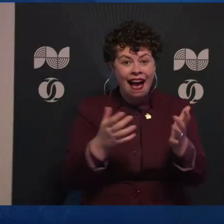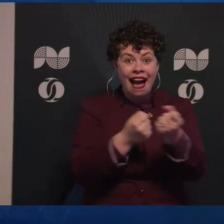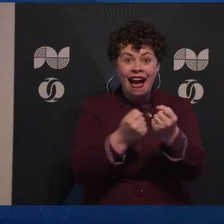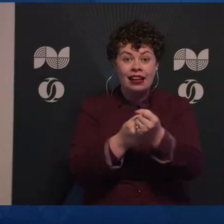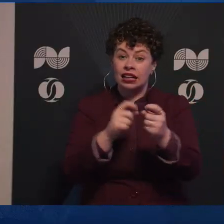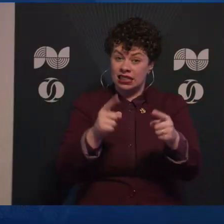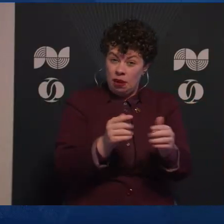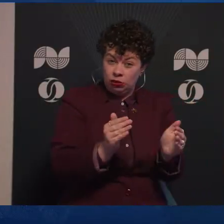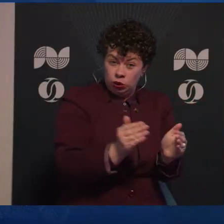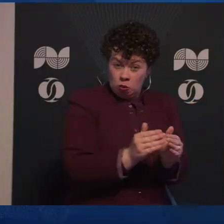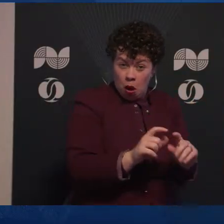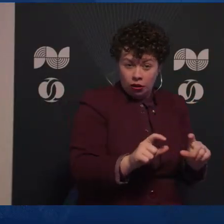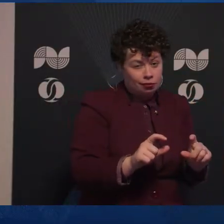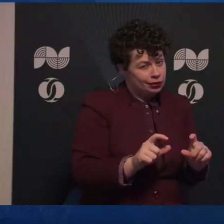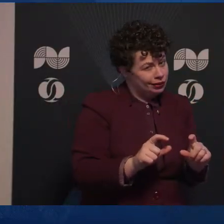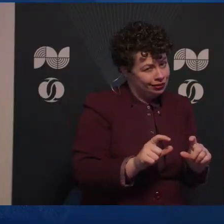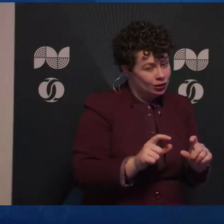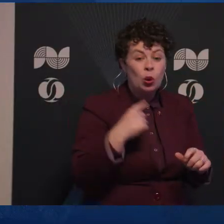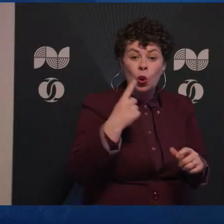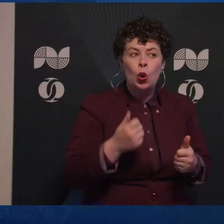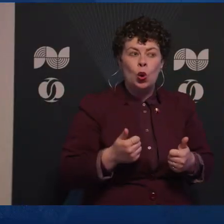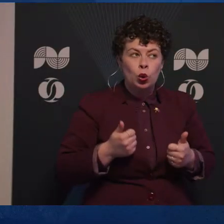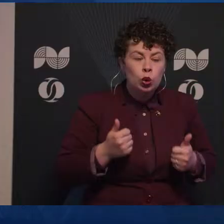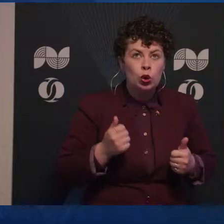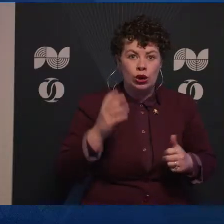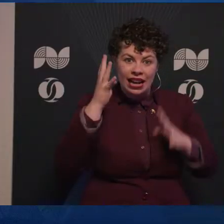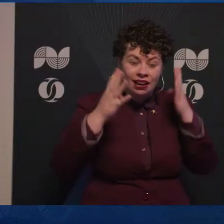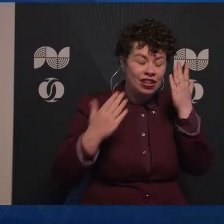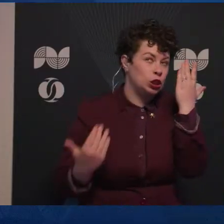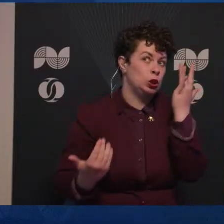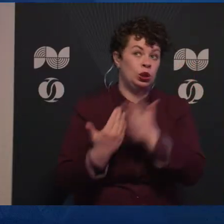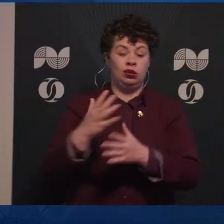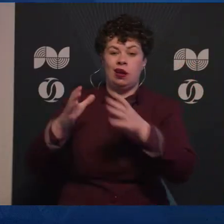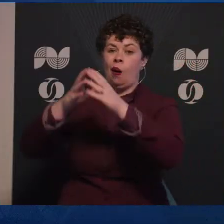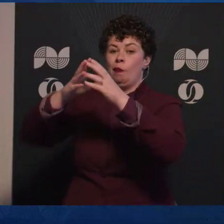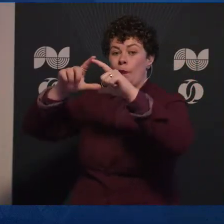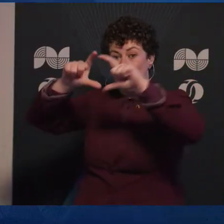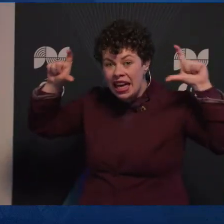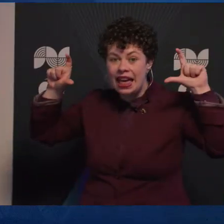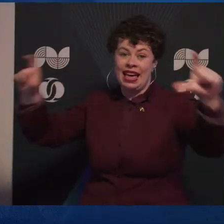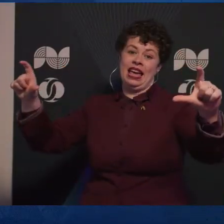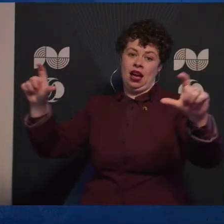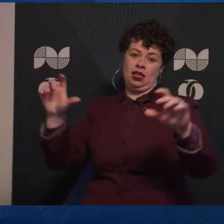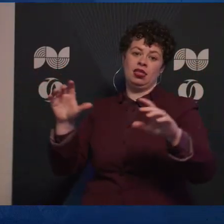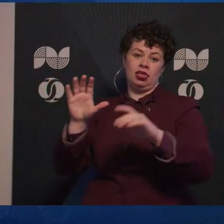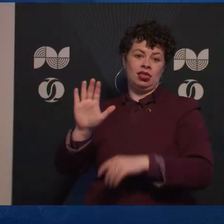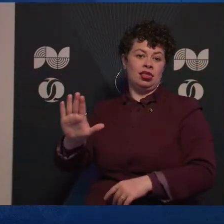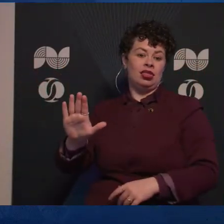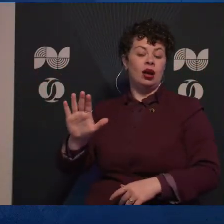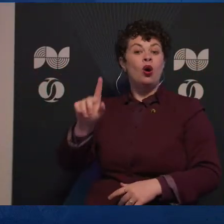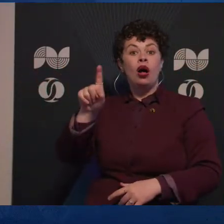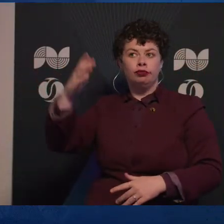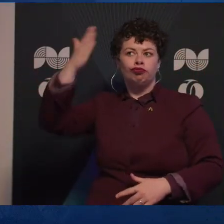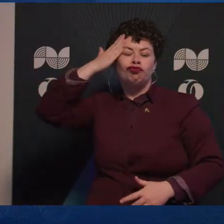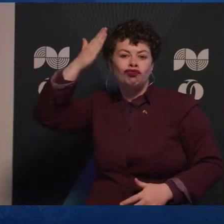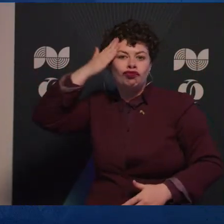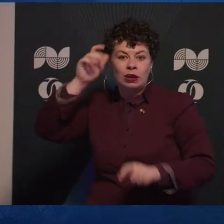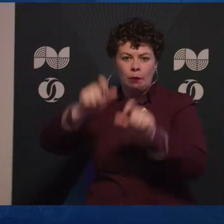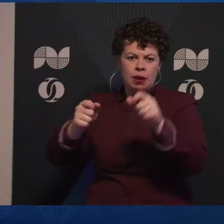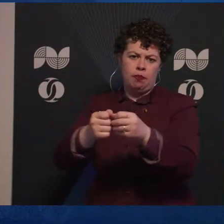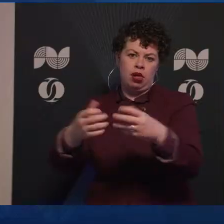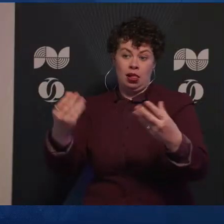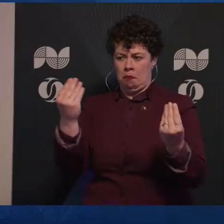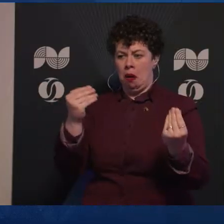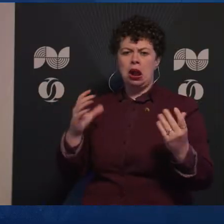SMEs. Innovation is done by larger firms because simply they have the knowledge, they have the